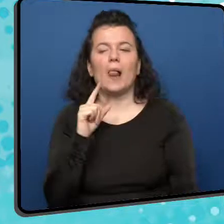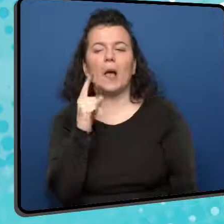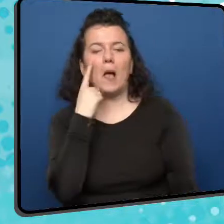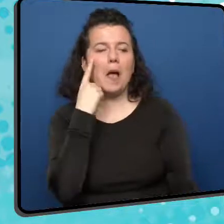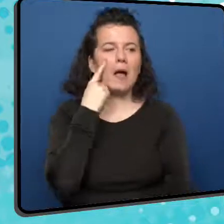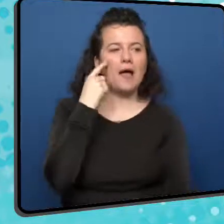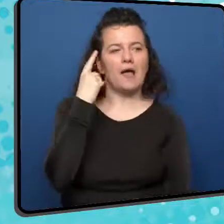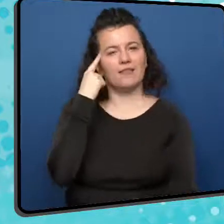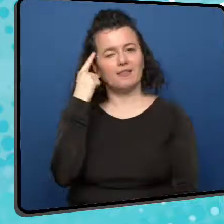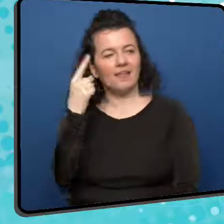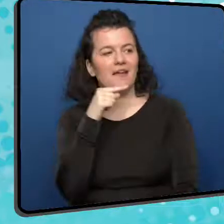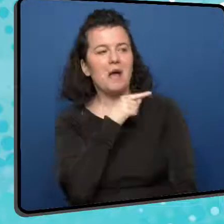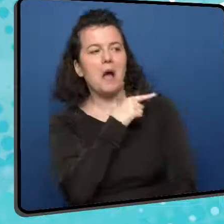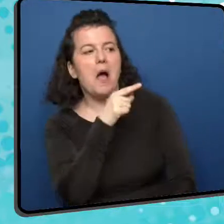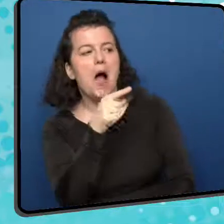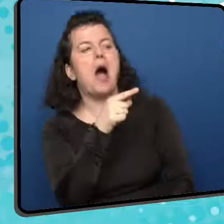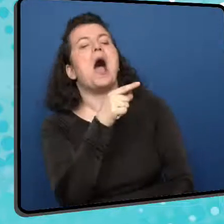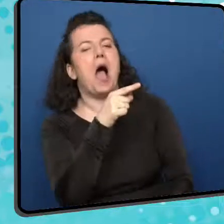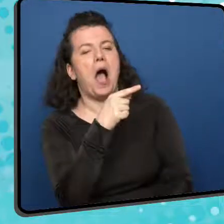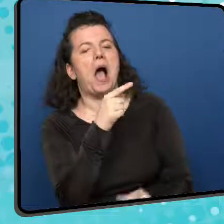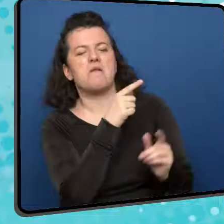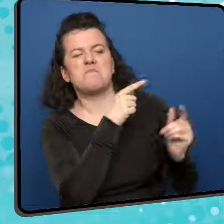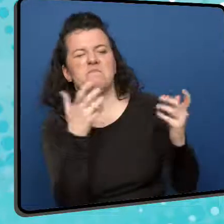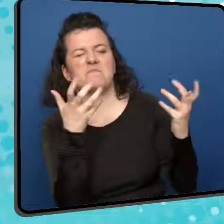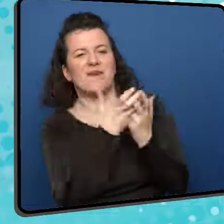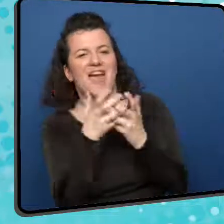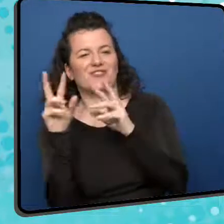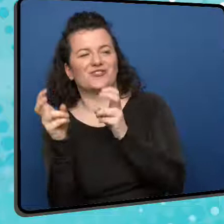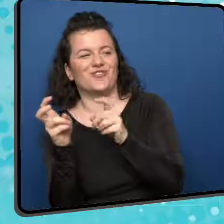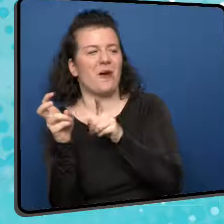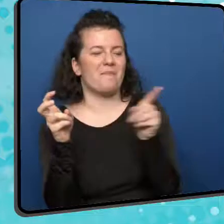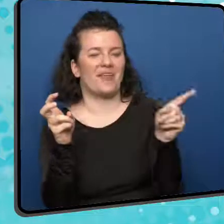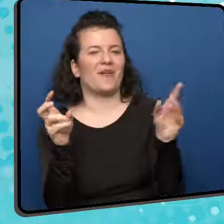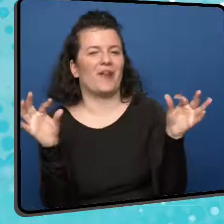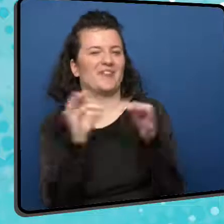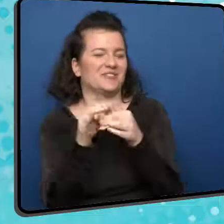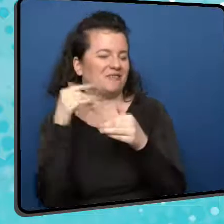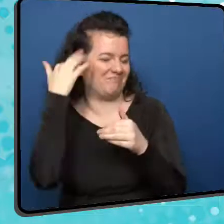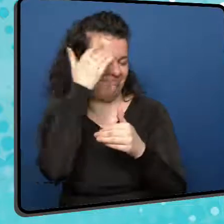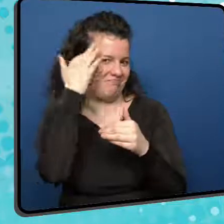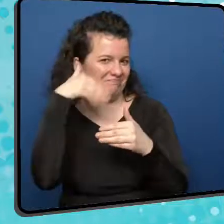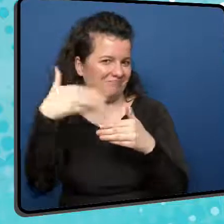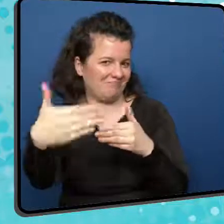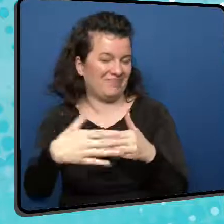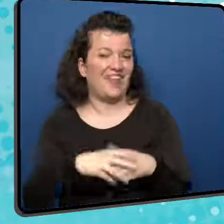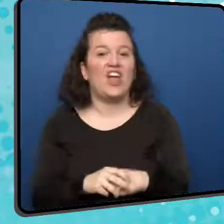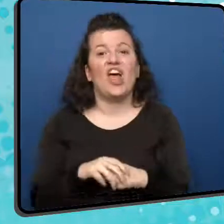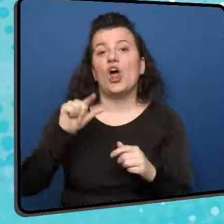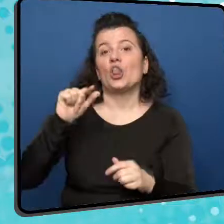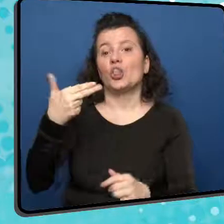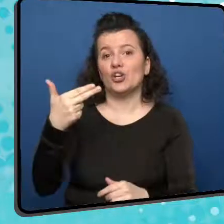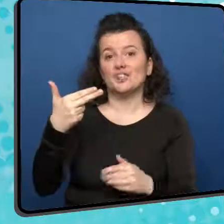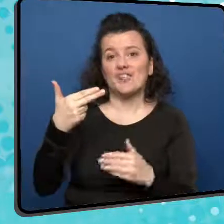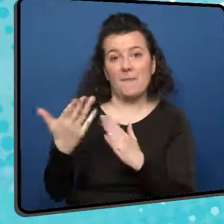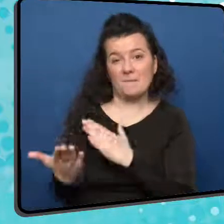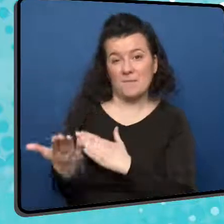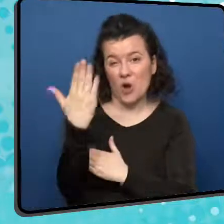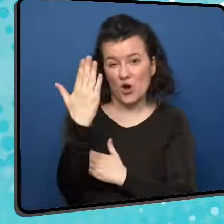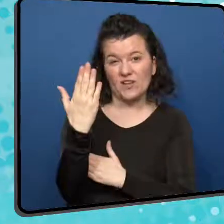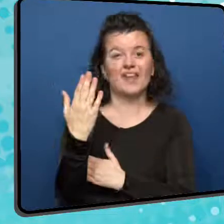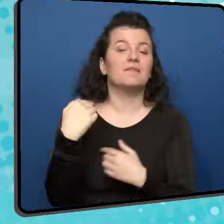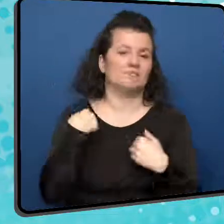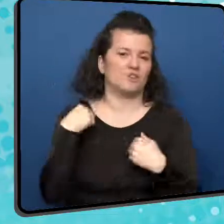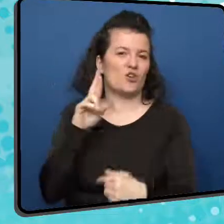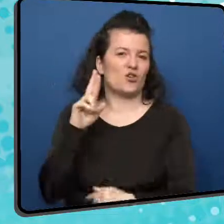give you that great information. We're here every Thursday, so it's 9 a.m. GMT. I'm based in the UK. It's 10